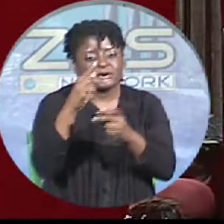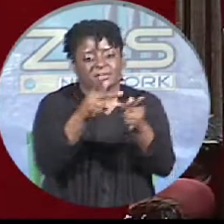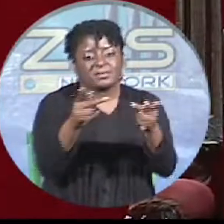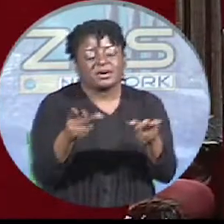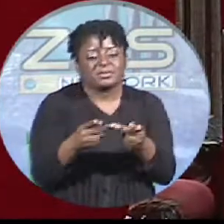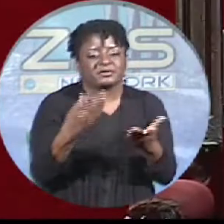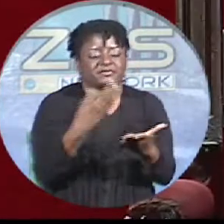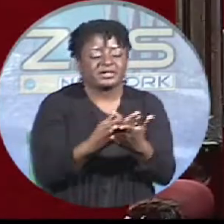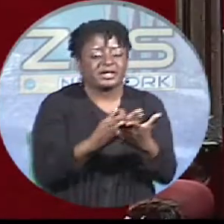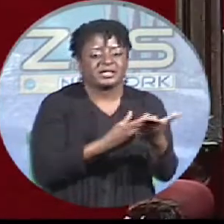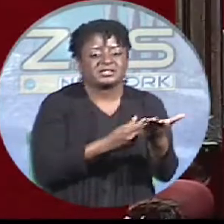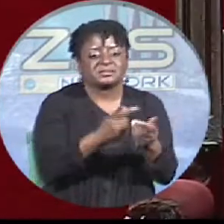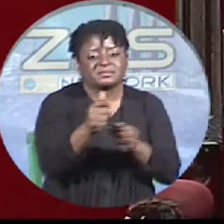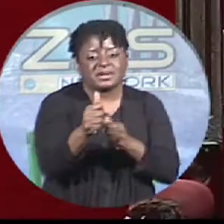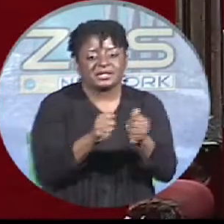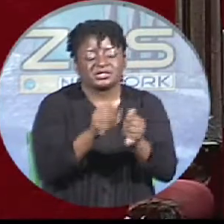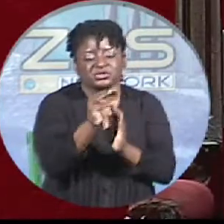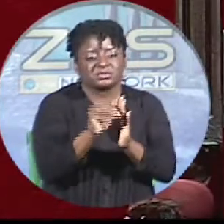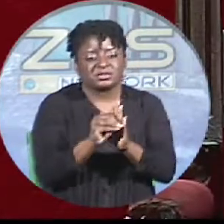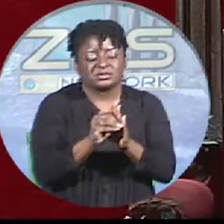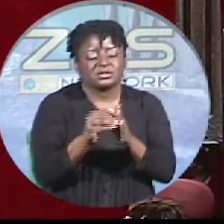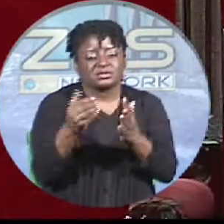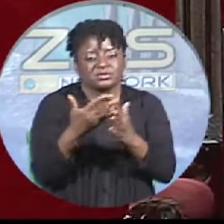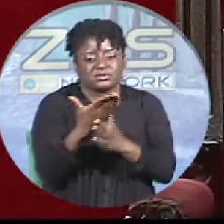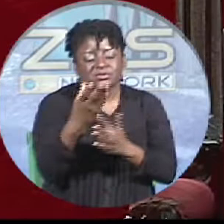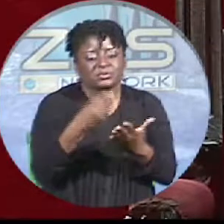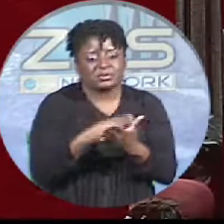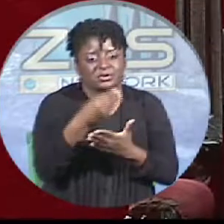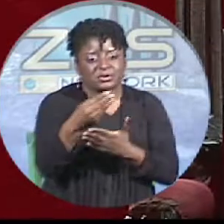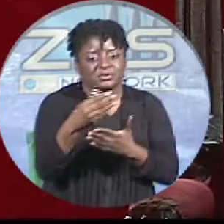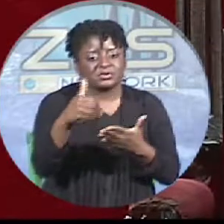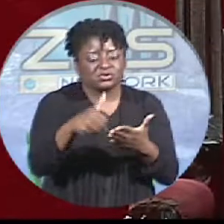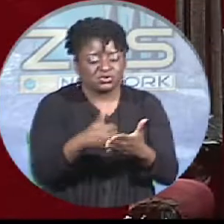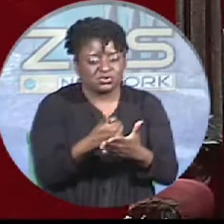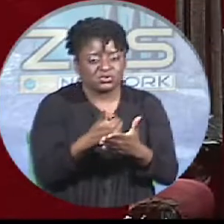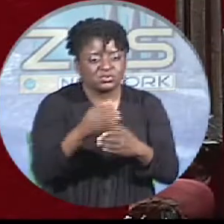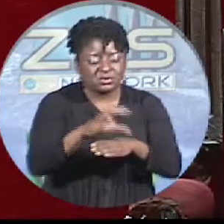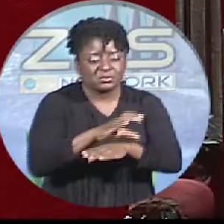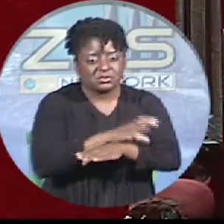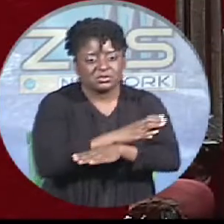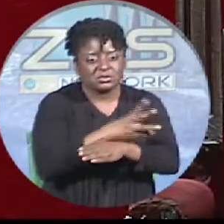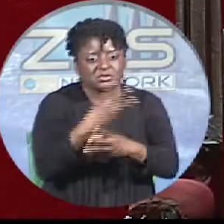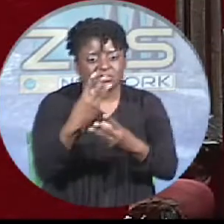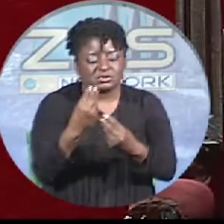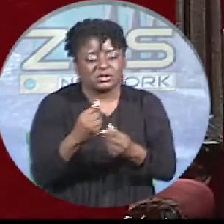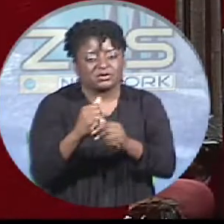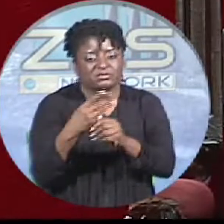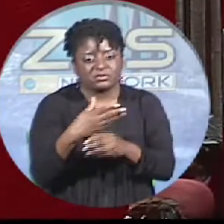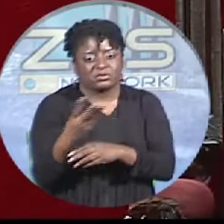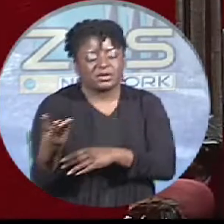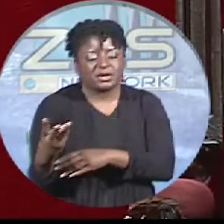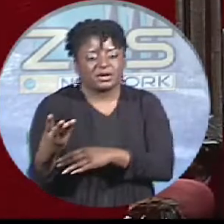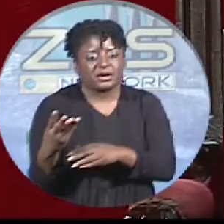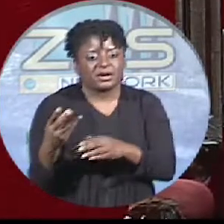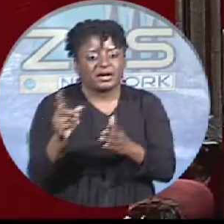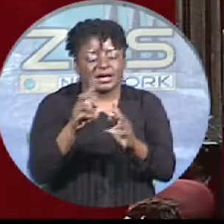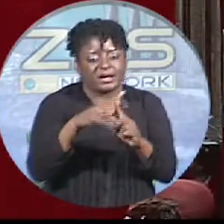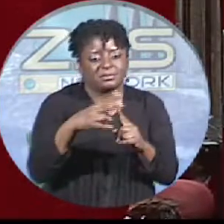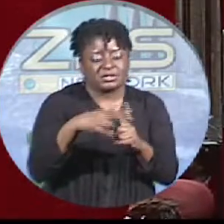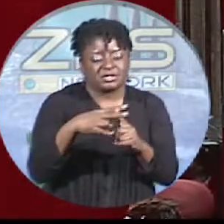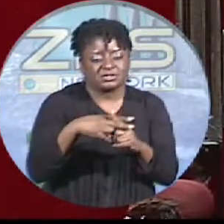management through the procurement of new software applications for the operations of the Customs and the